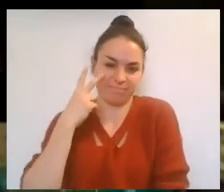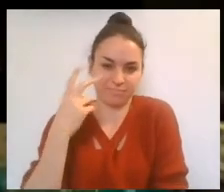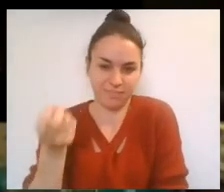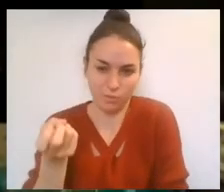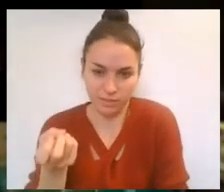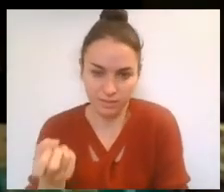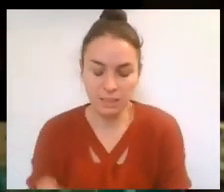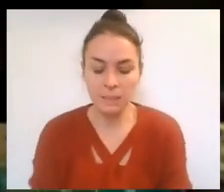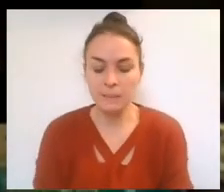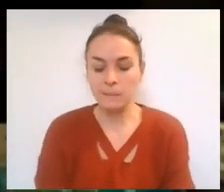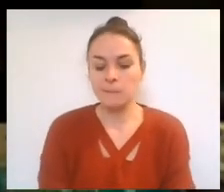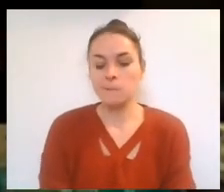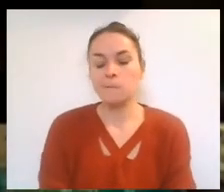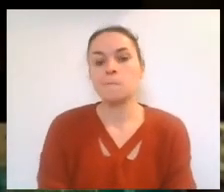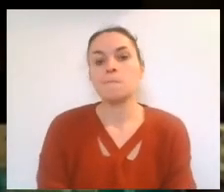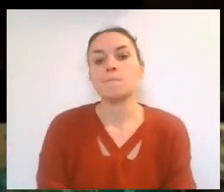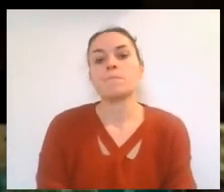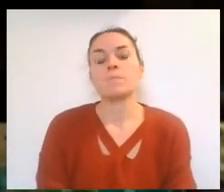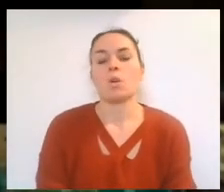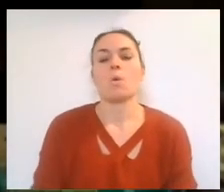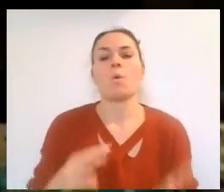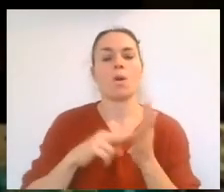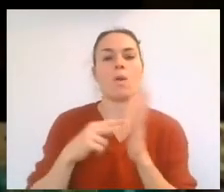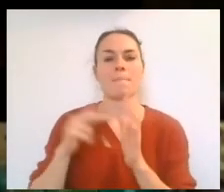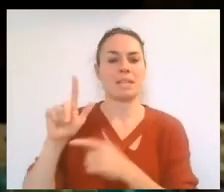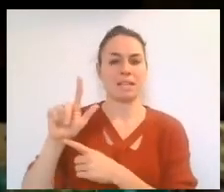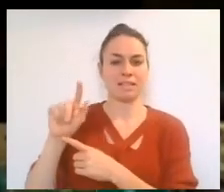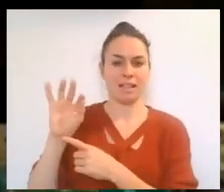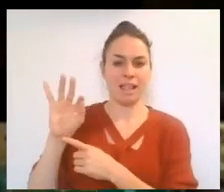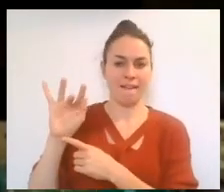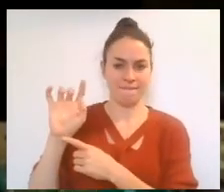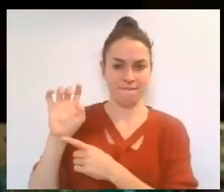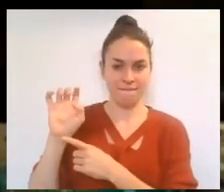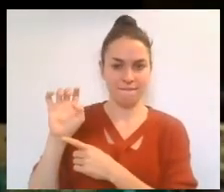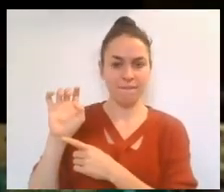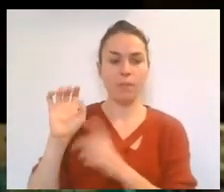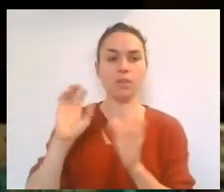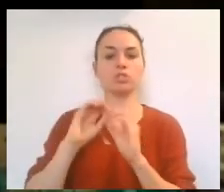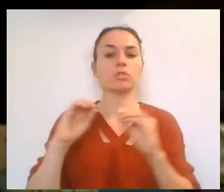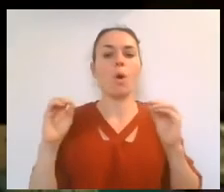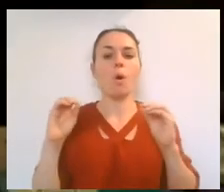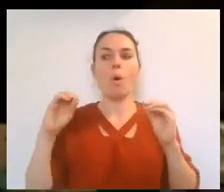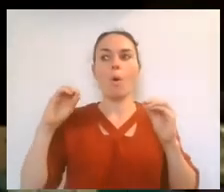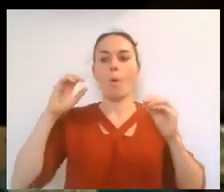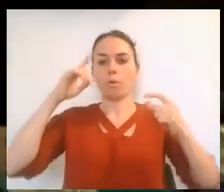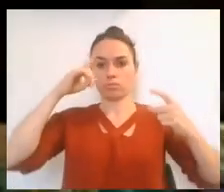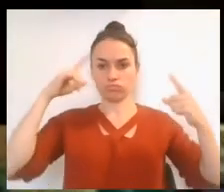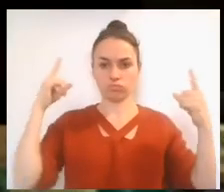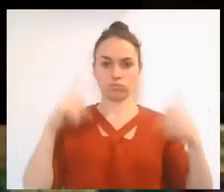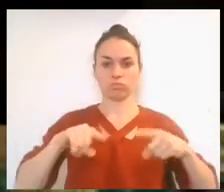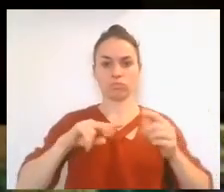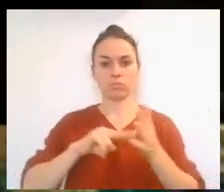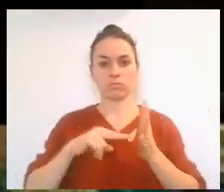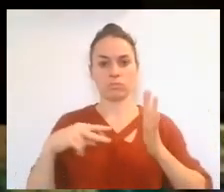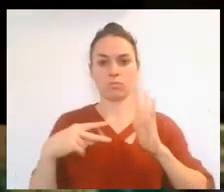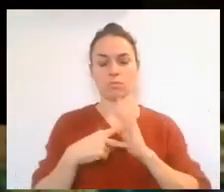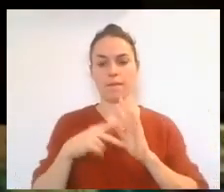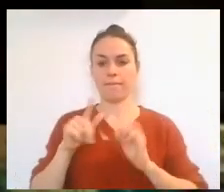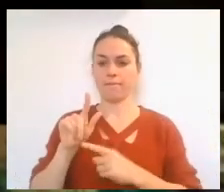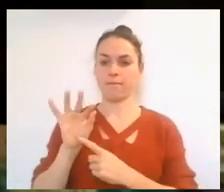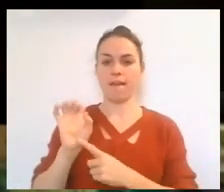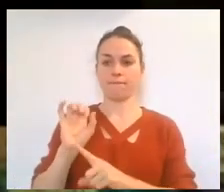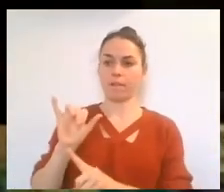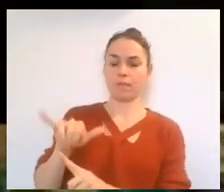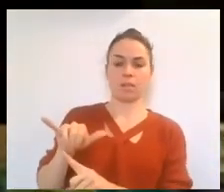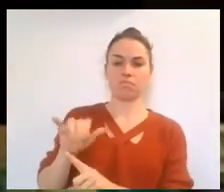say several things about life. There's no consensus as to exactly what defines it. If we